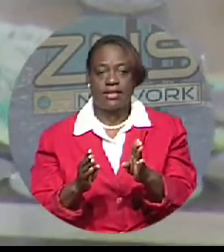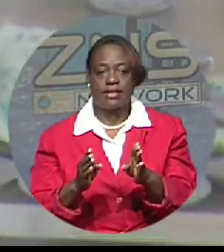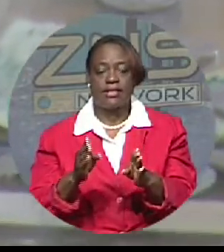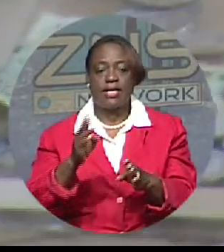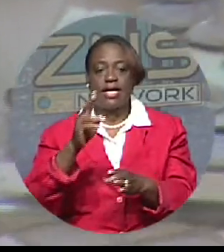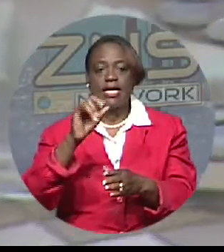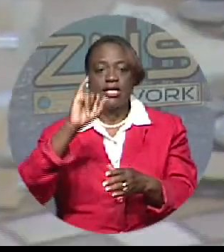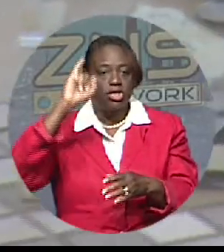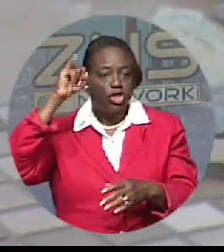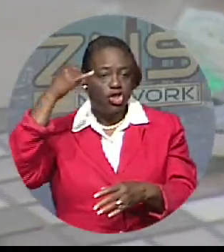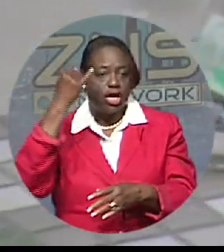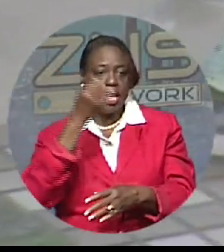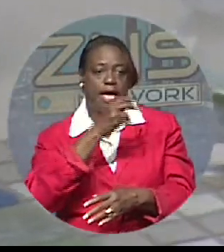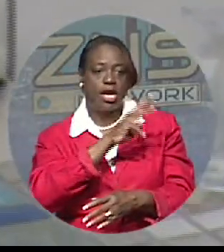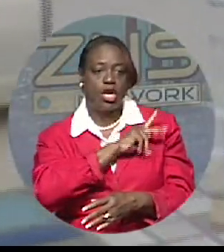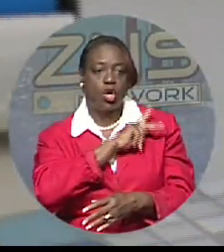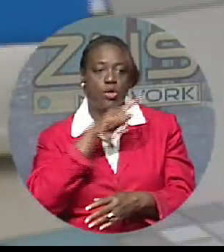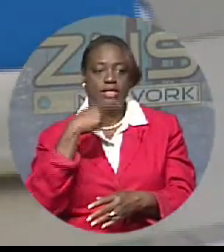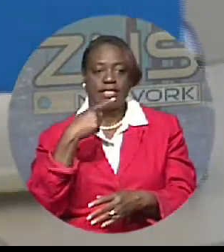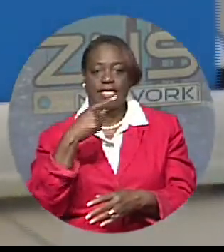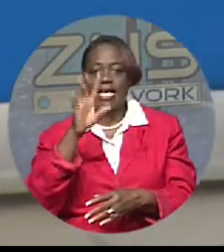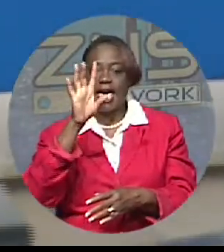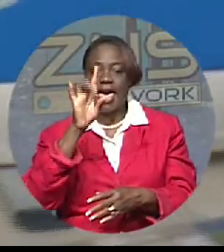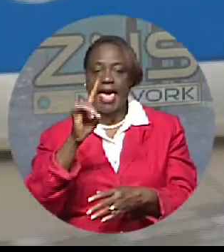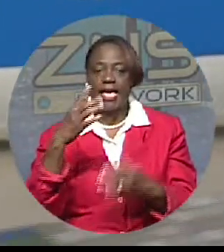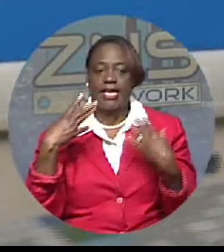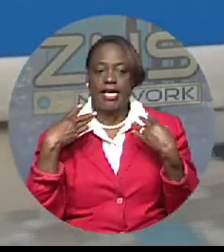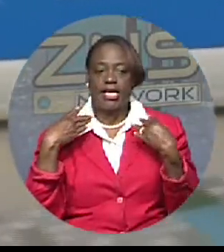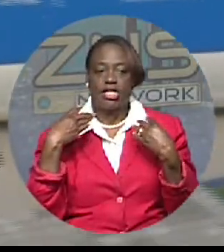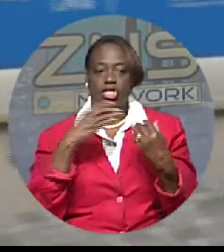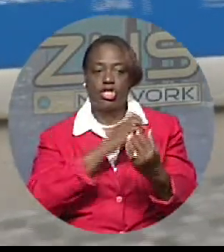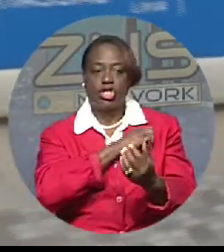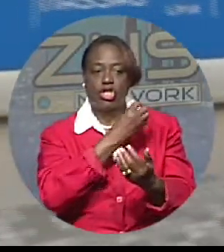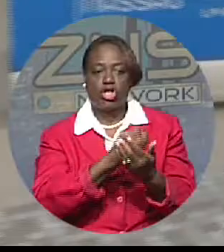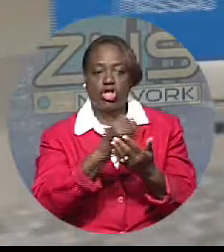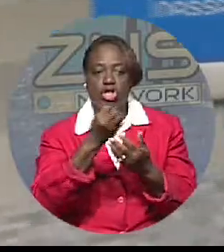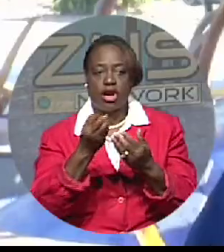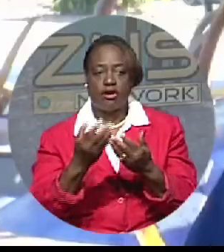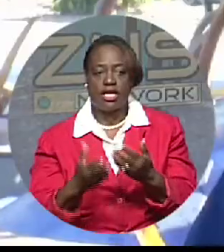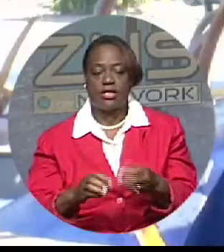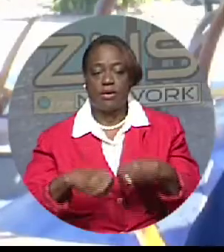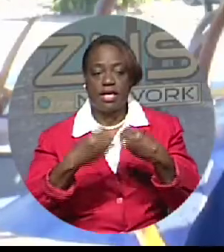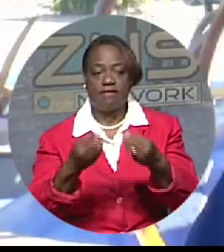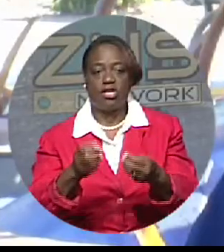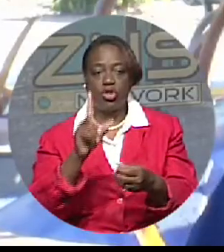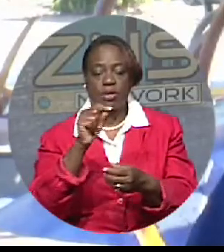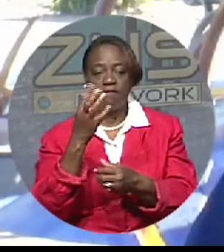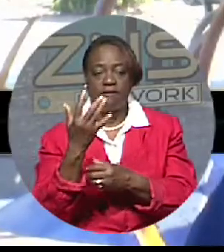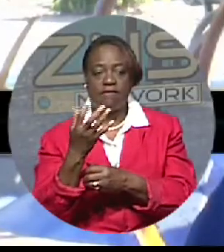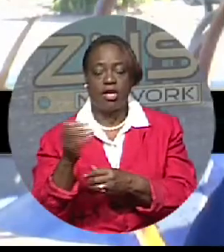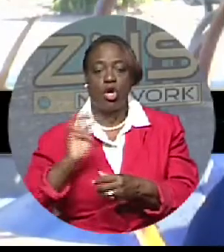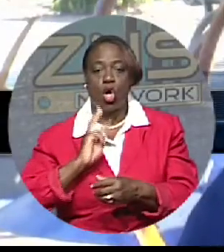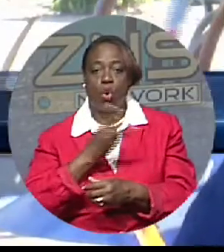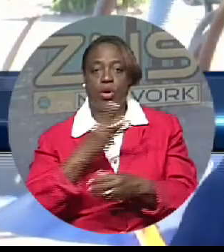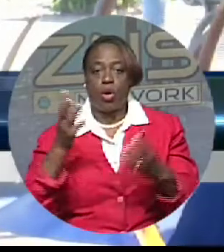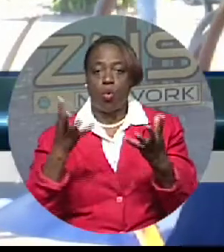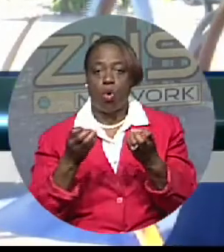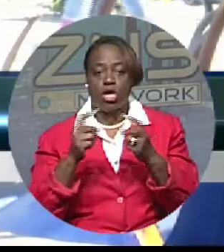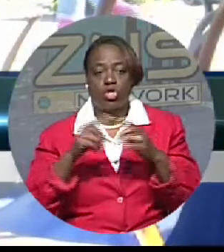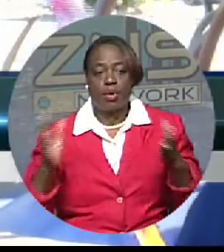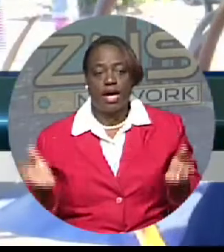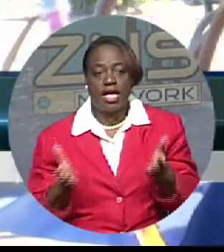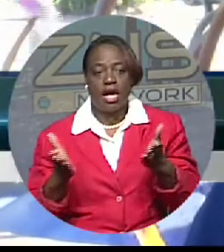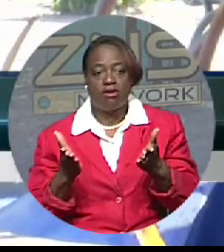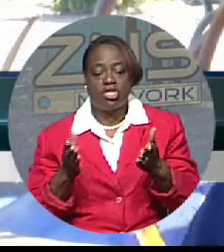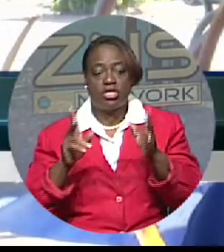Communications, Jan Knowles, confirmed that 8 charities have already been selected for 2015. We want to encourage the public just to,